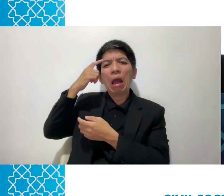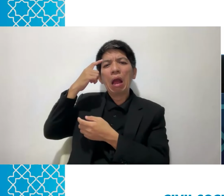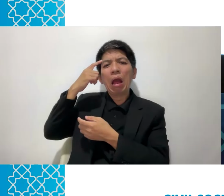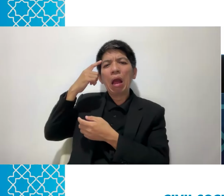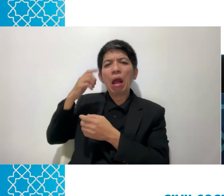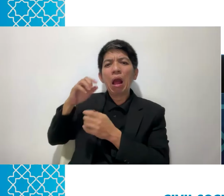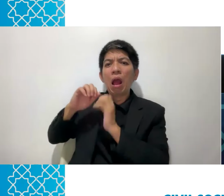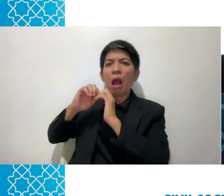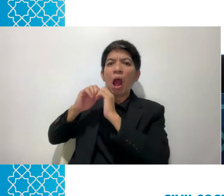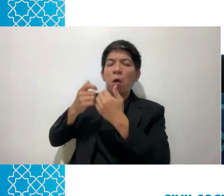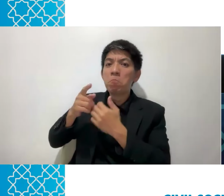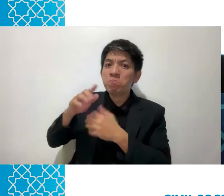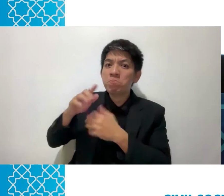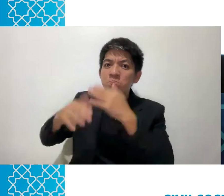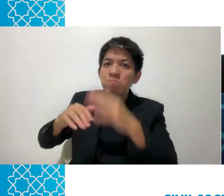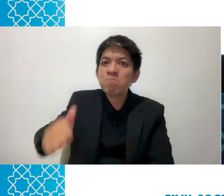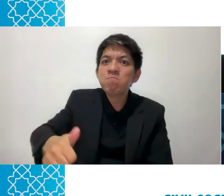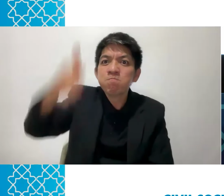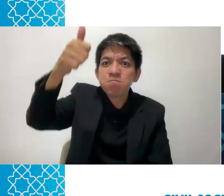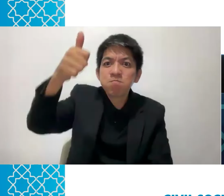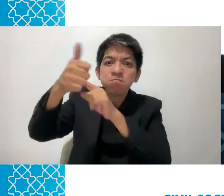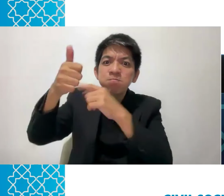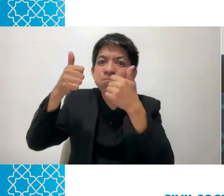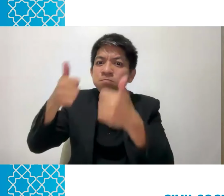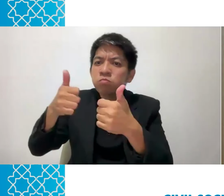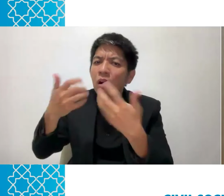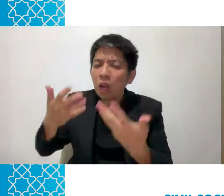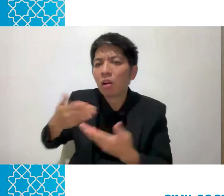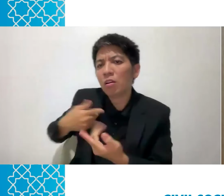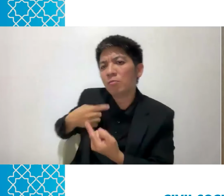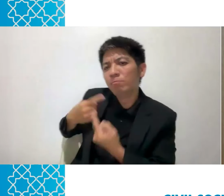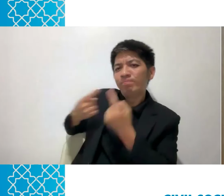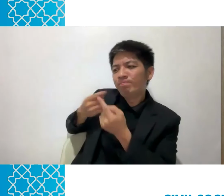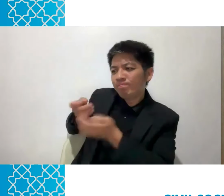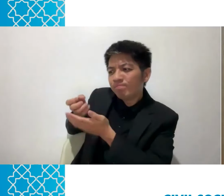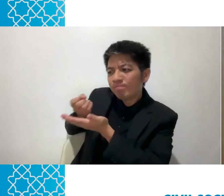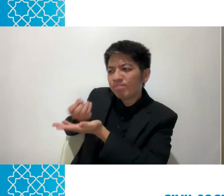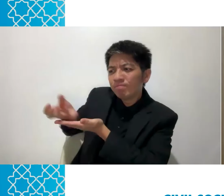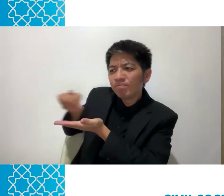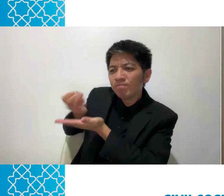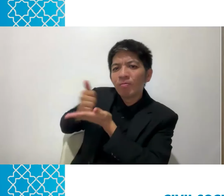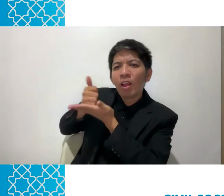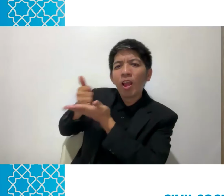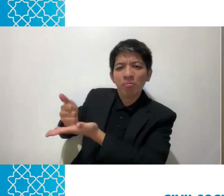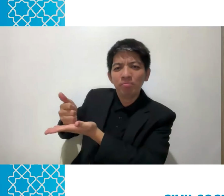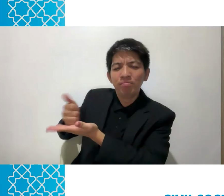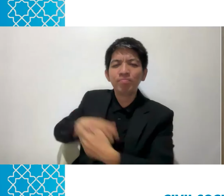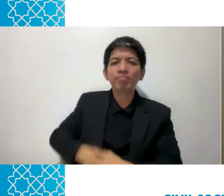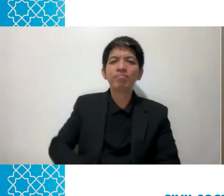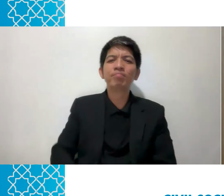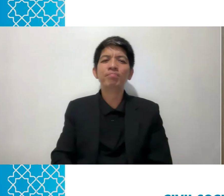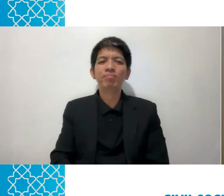the consultation was done in a meaningful way or not. Let me stop here.